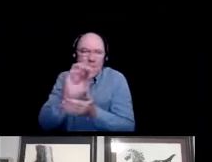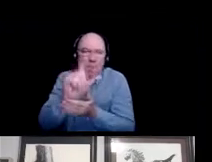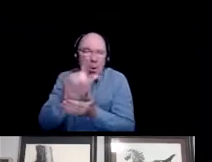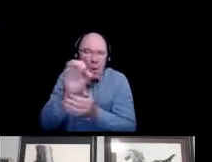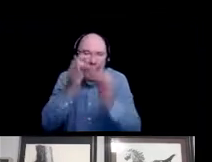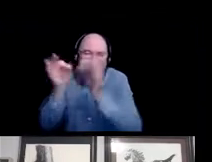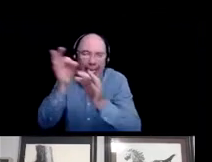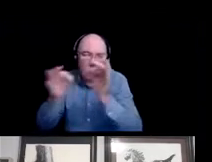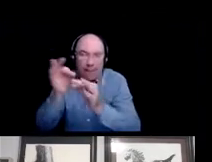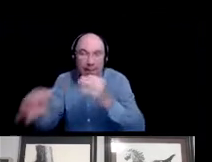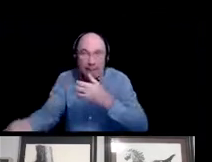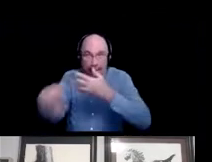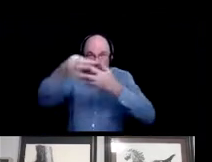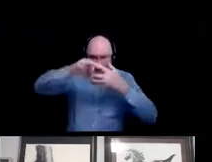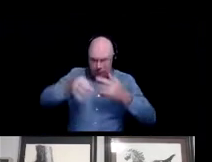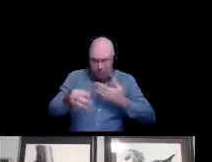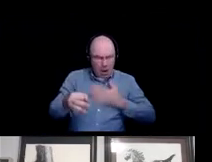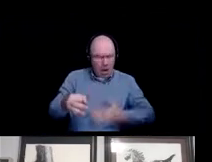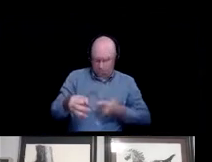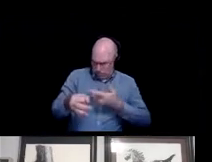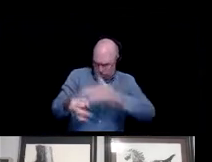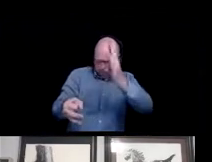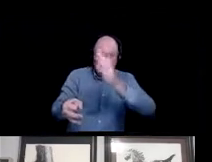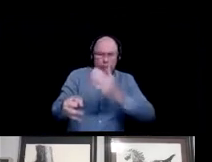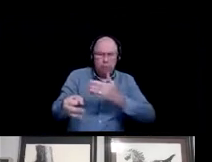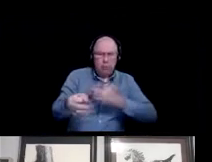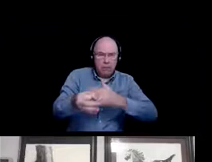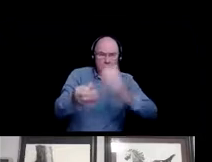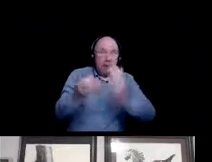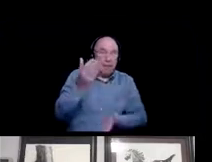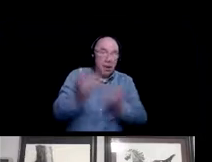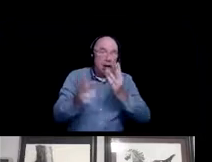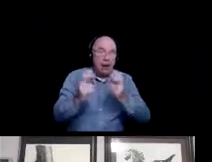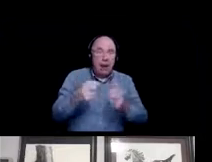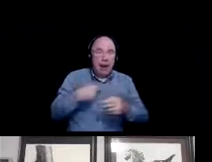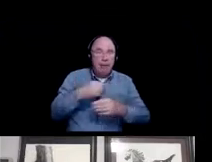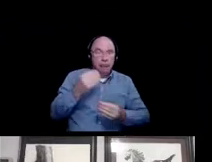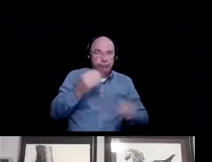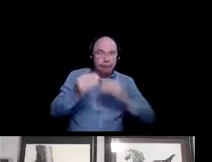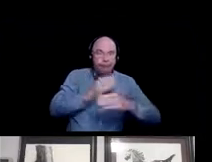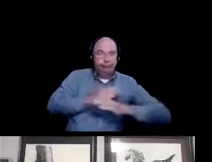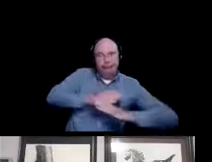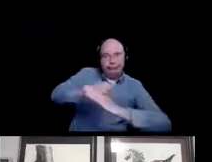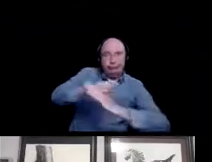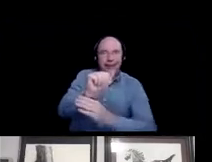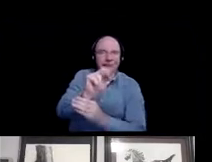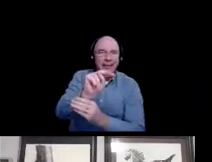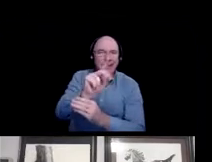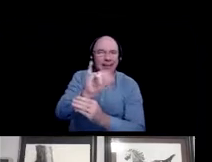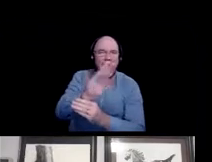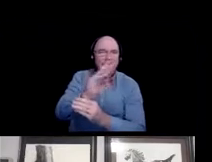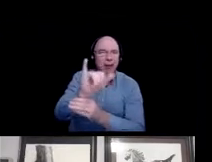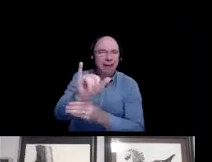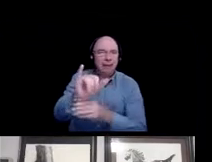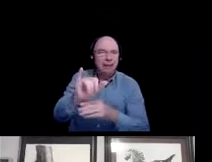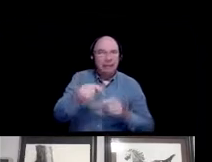is not supposed to be here. So over time, it can even develop specific antibodies for these foreign invaders. And you start to have a